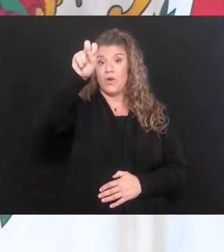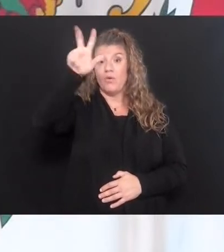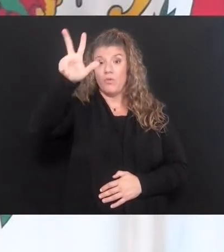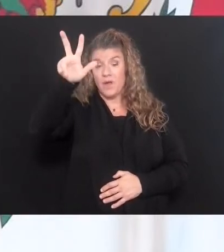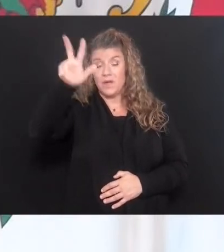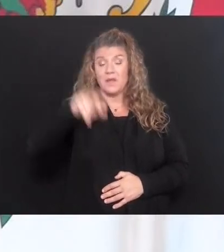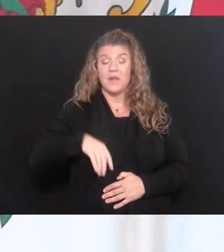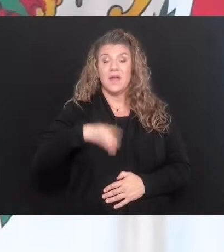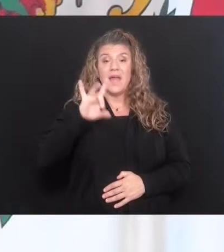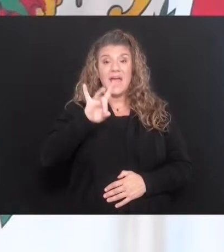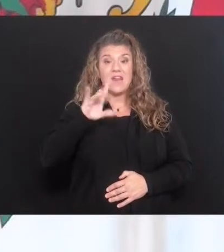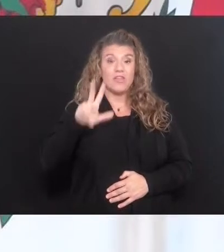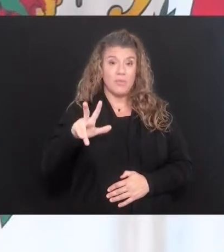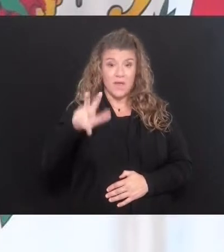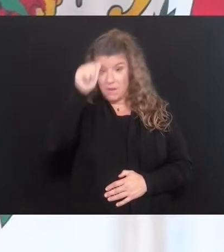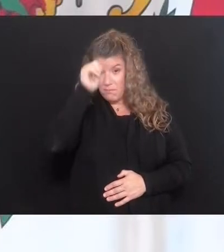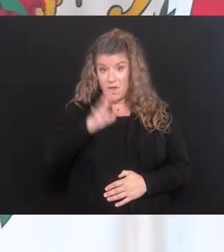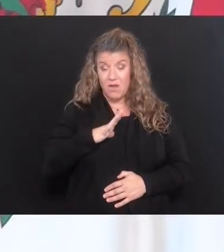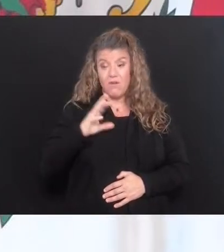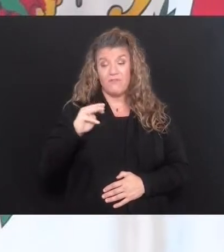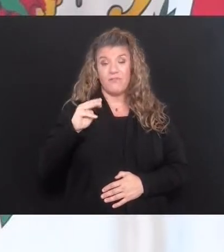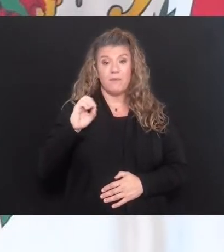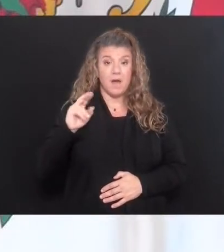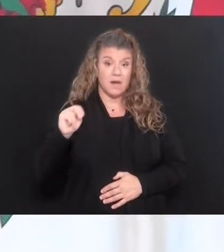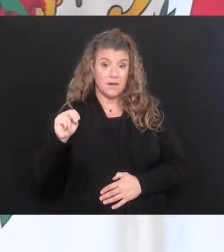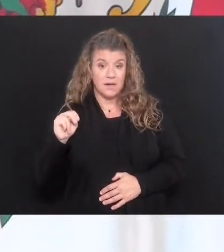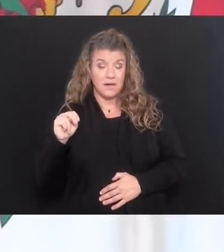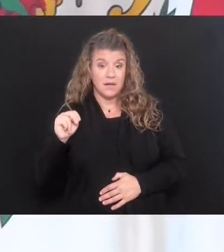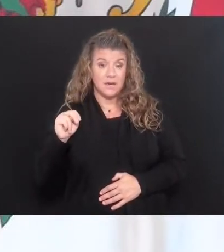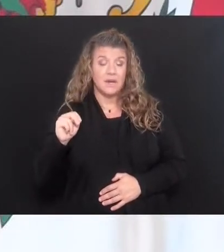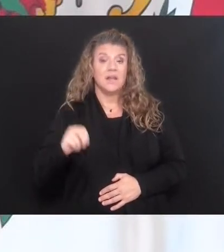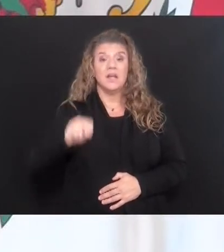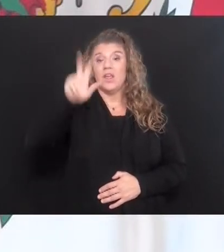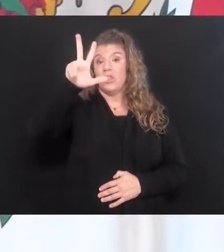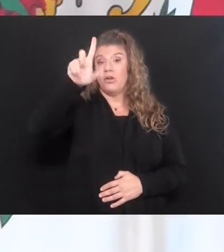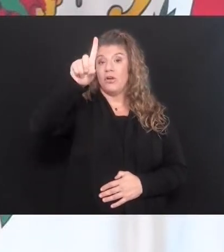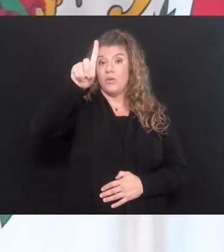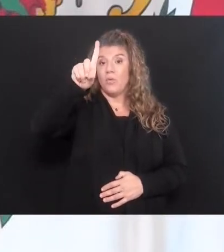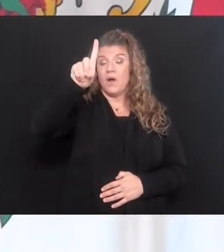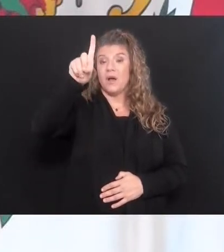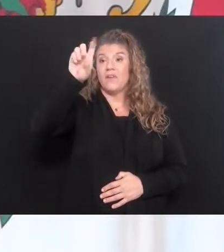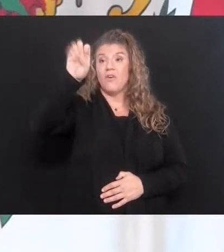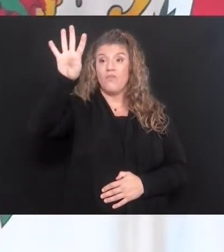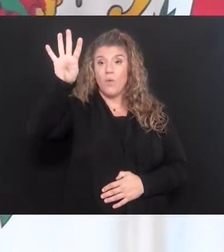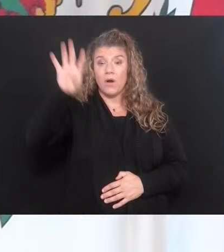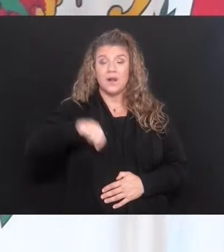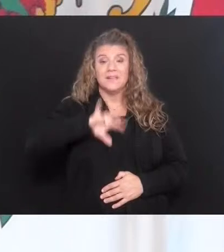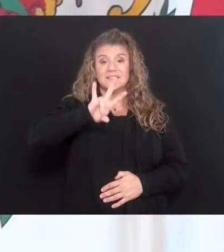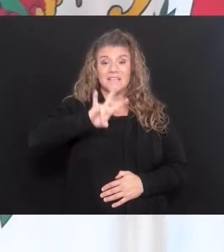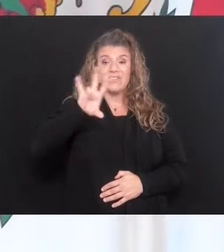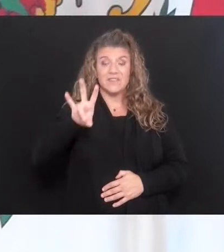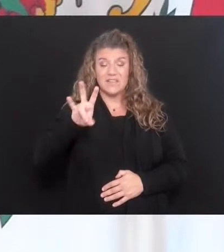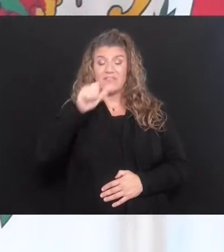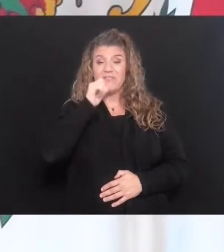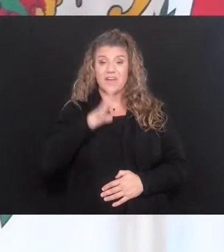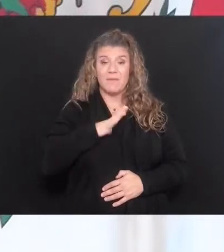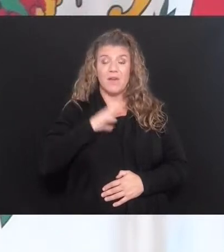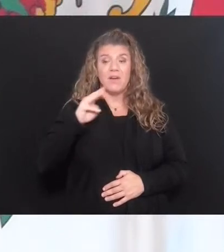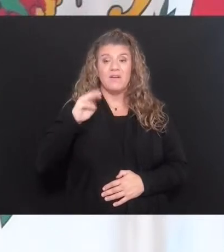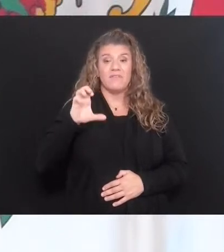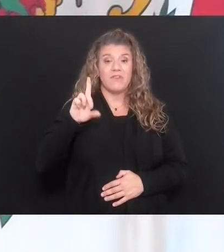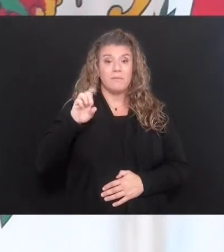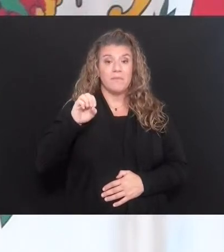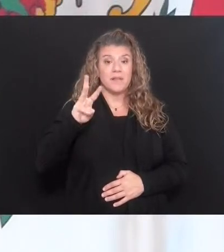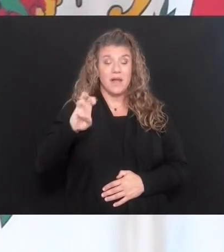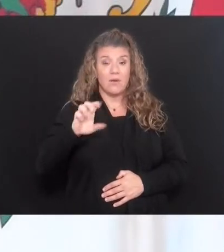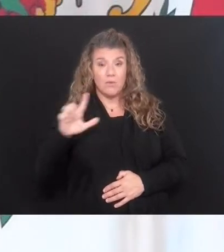3,103rd death is an 83-year-old male from Monongalia County. The 3,104th death is a 77-year-old female from McDowell